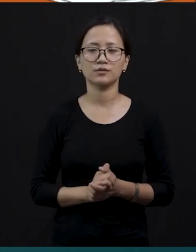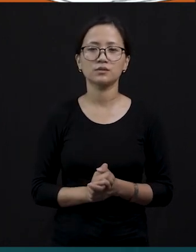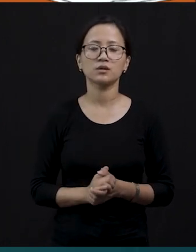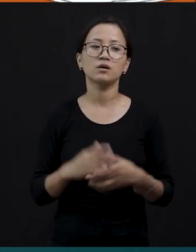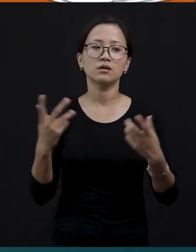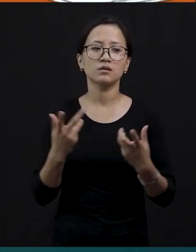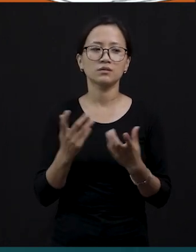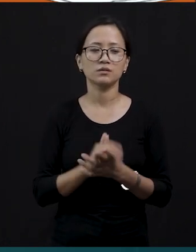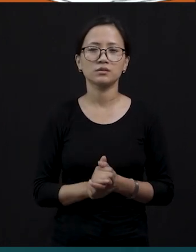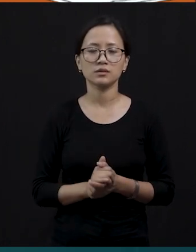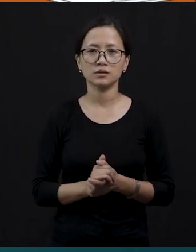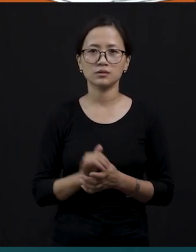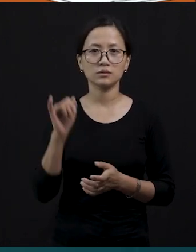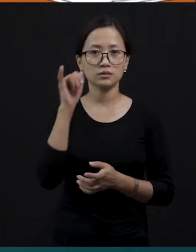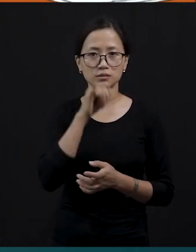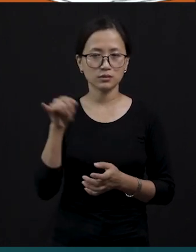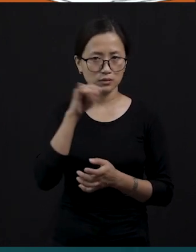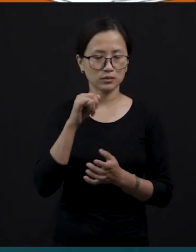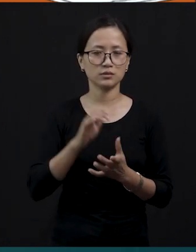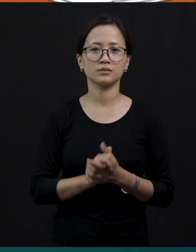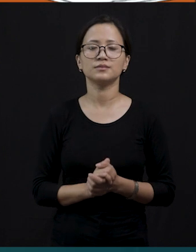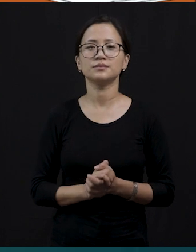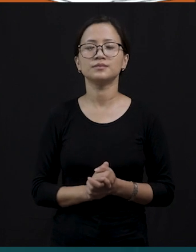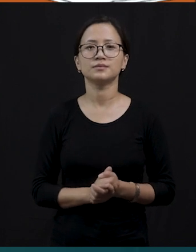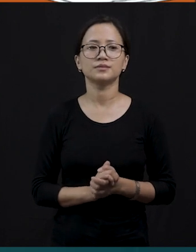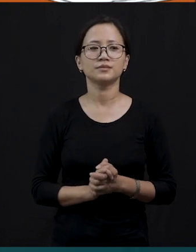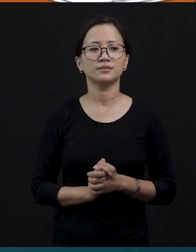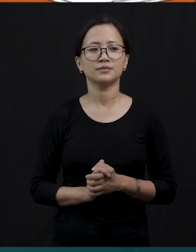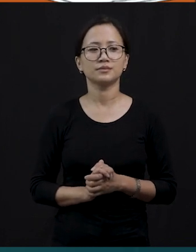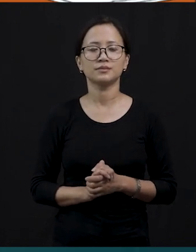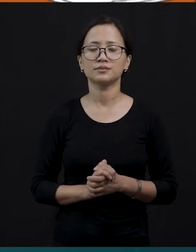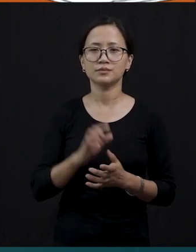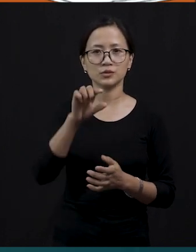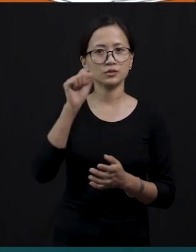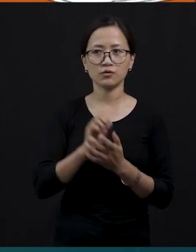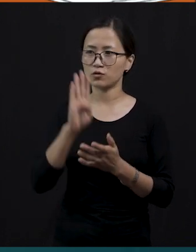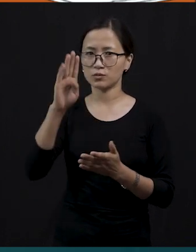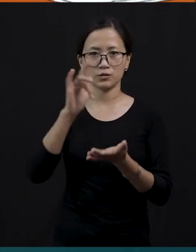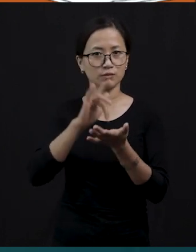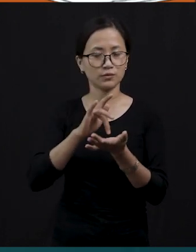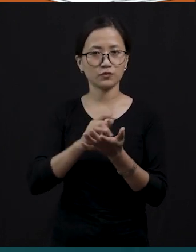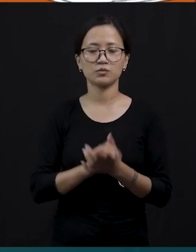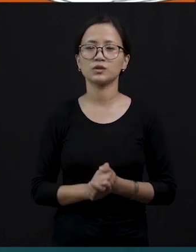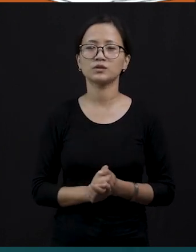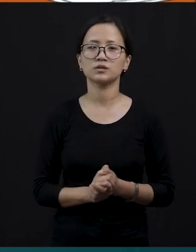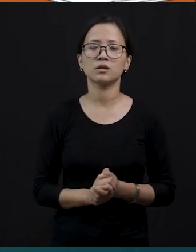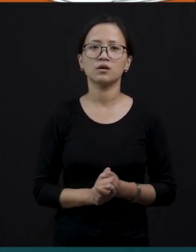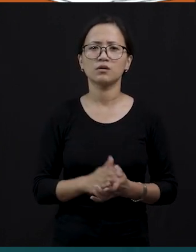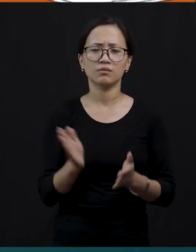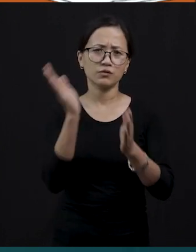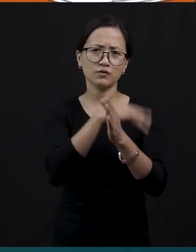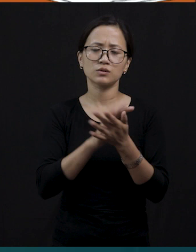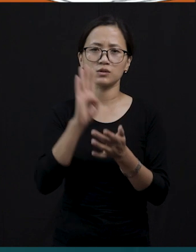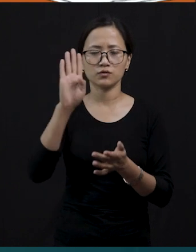and 7, you will get 6, right? Then since you took borrow from here, before it